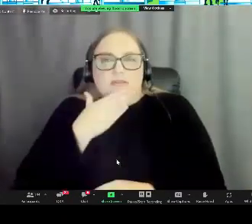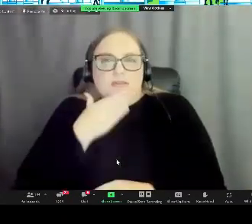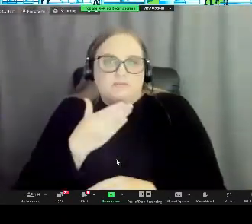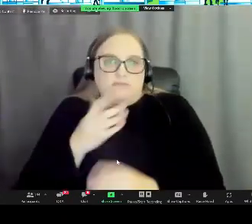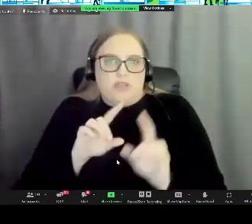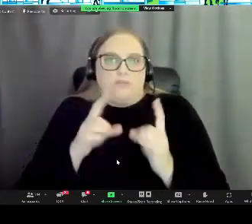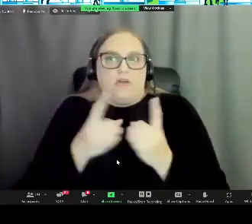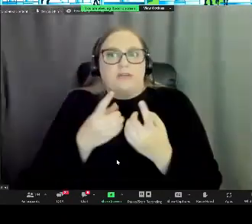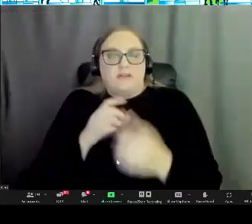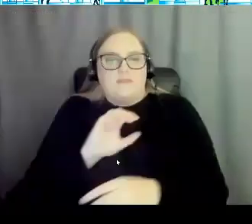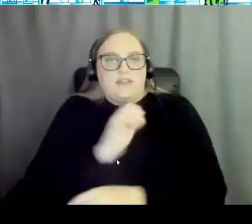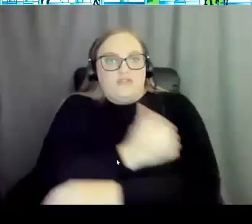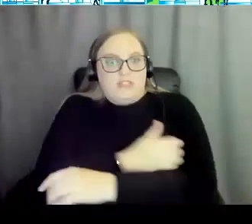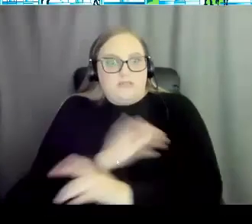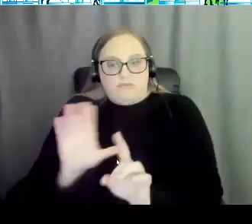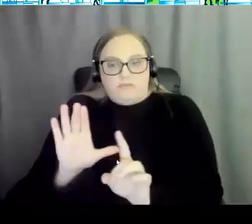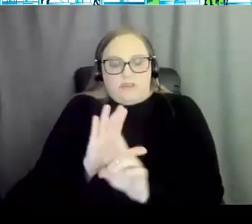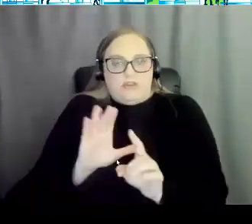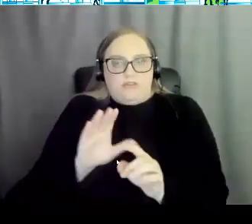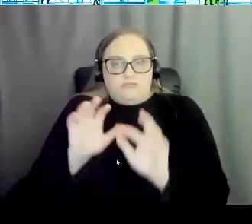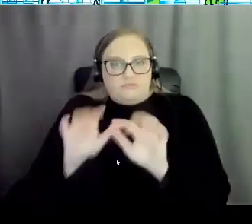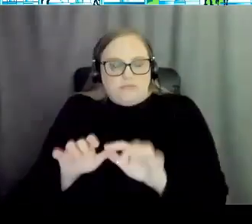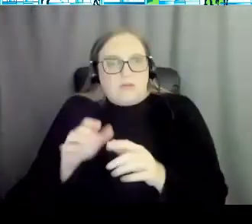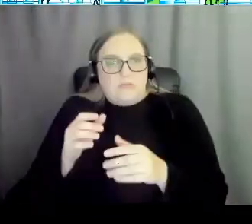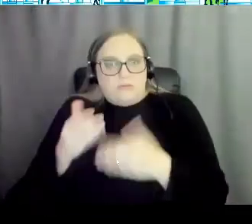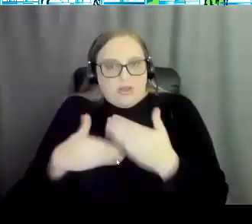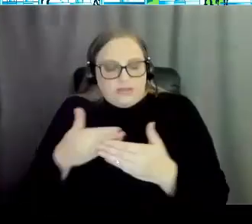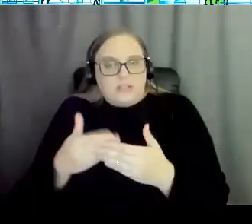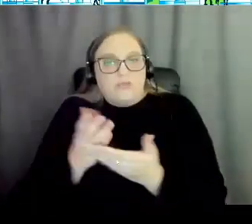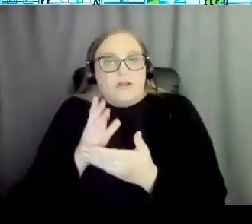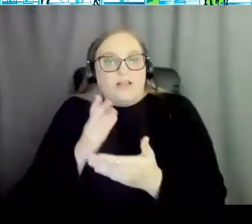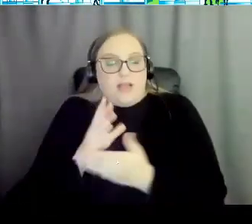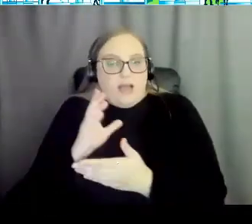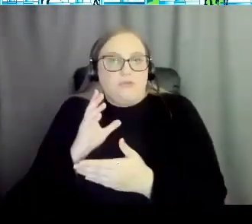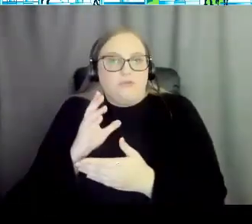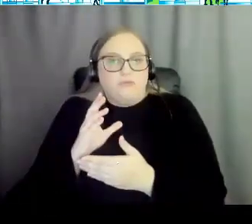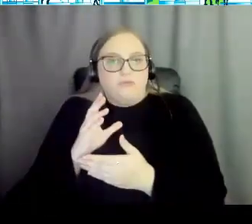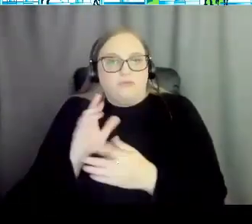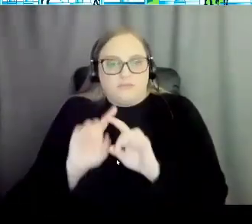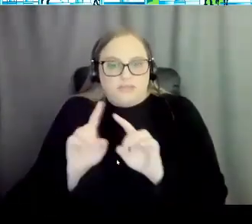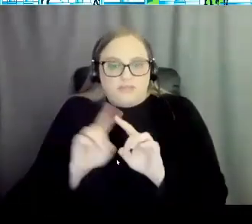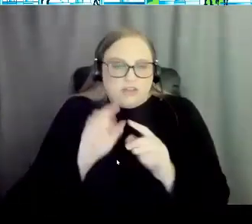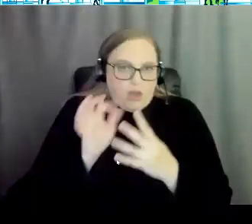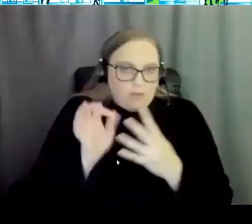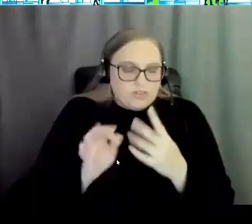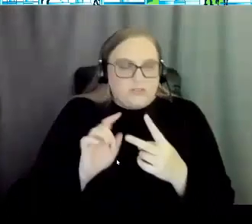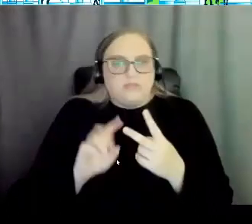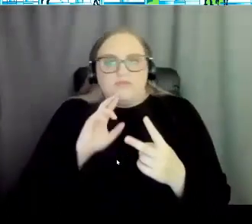siting process to allow dialogue on different researches, energy options, different reactor sites. From